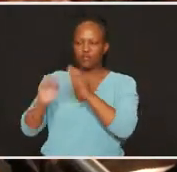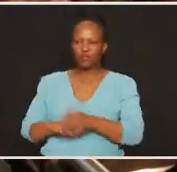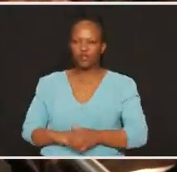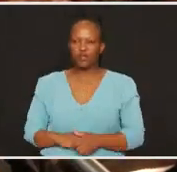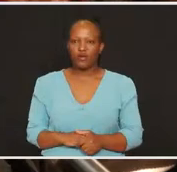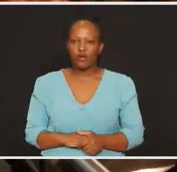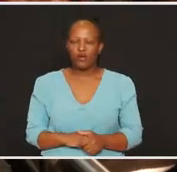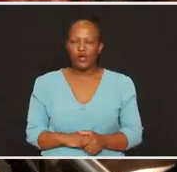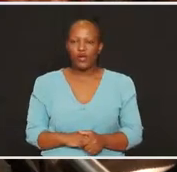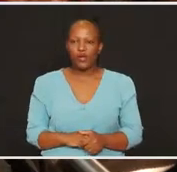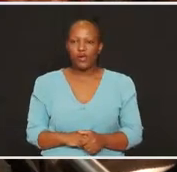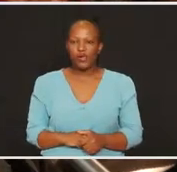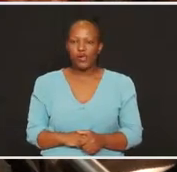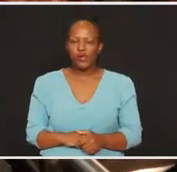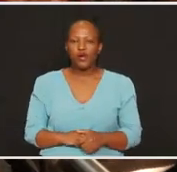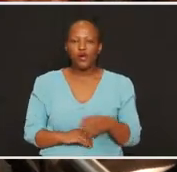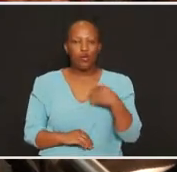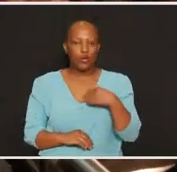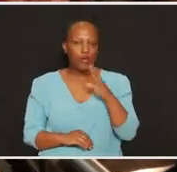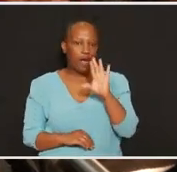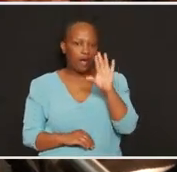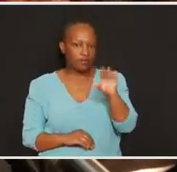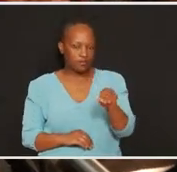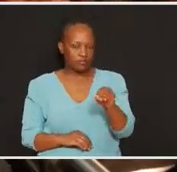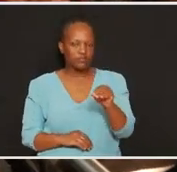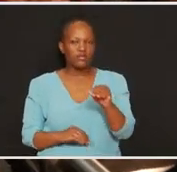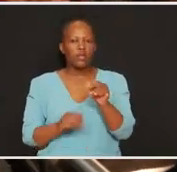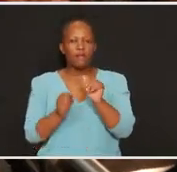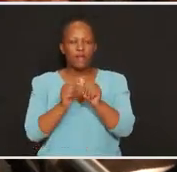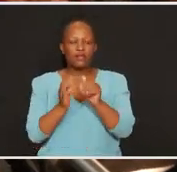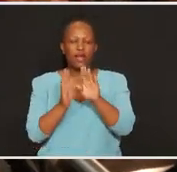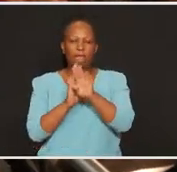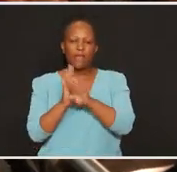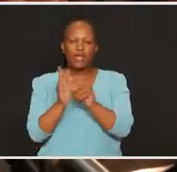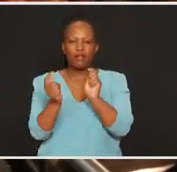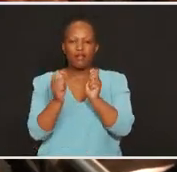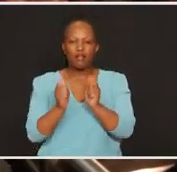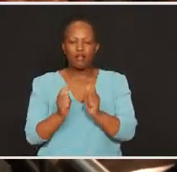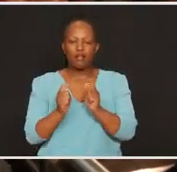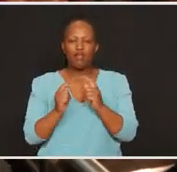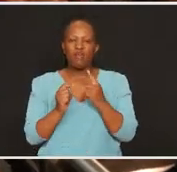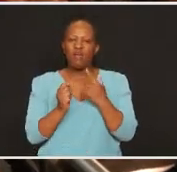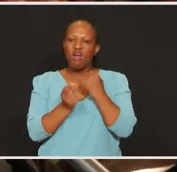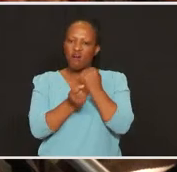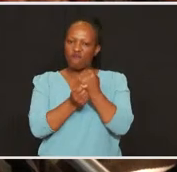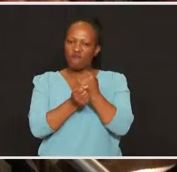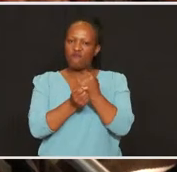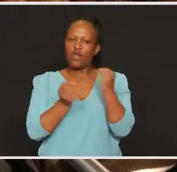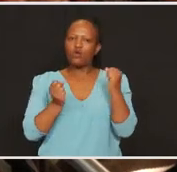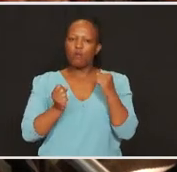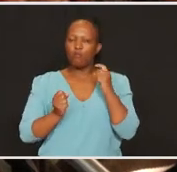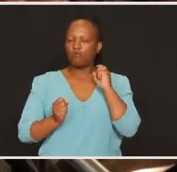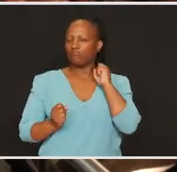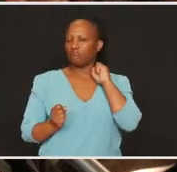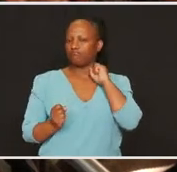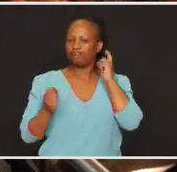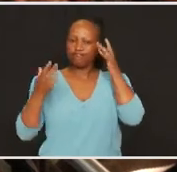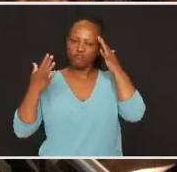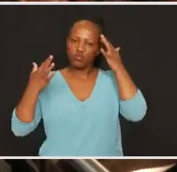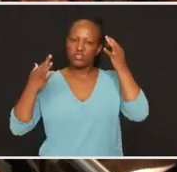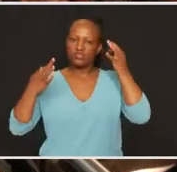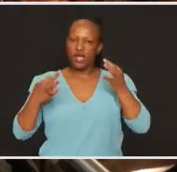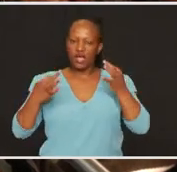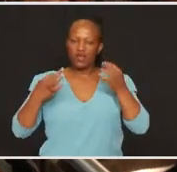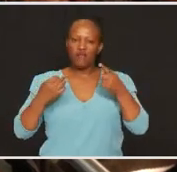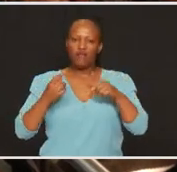we ask you to rather amend the bow to include freedom of conscience of conscious protections for educators and